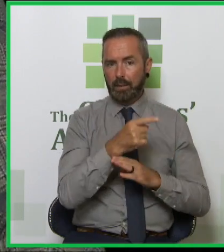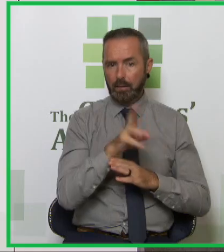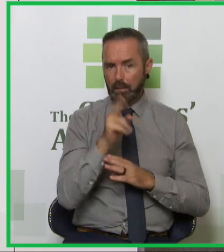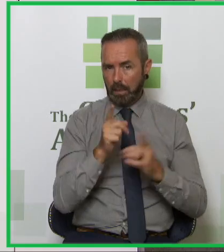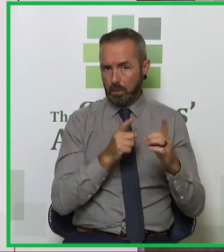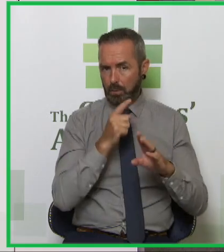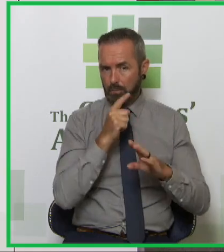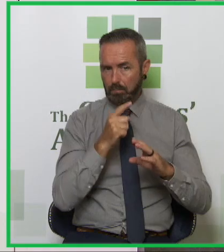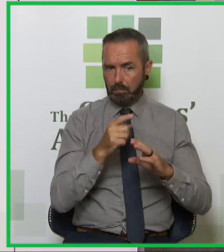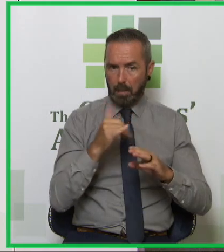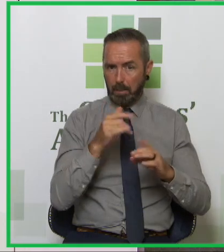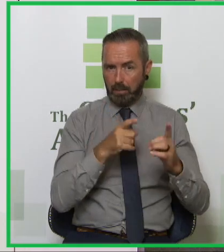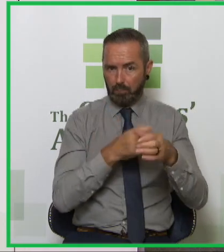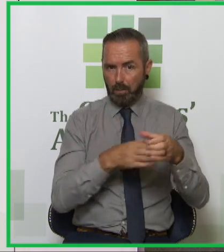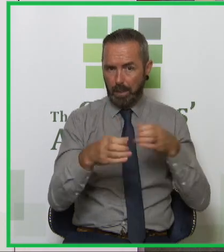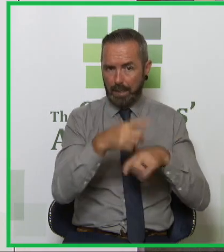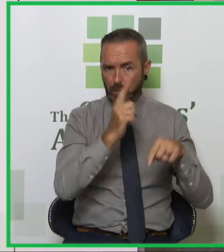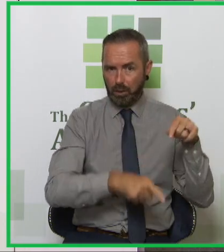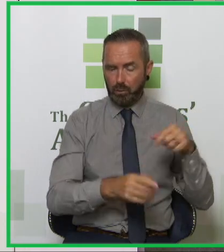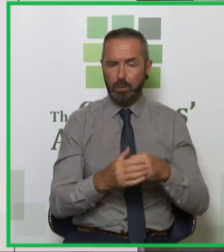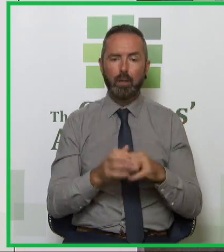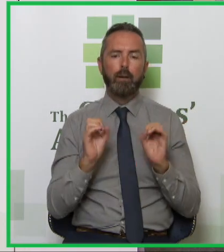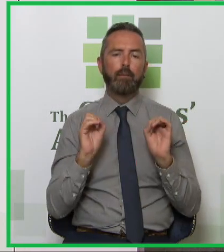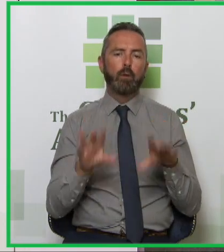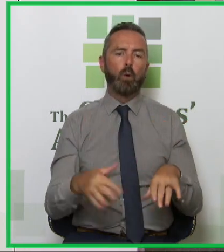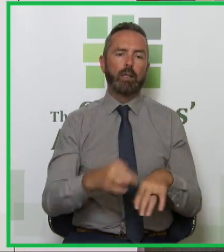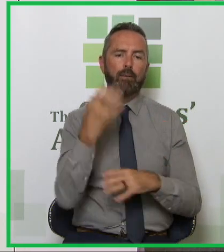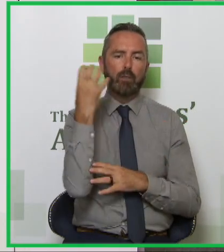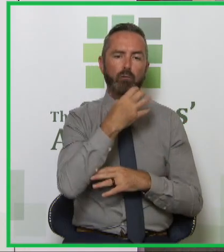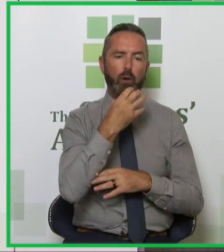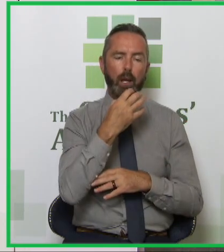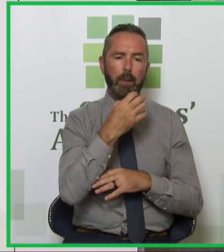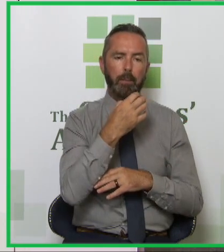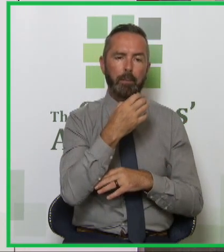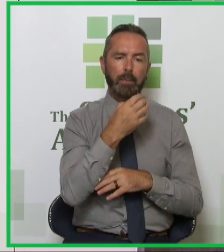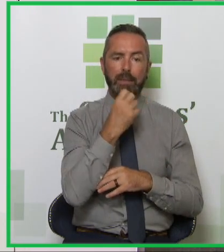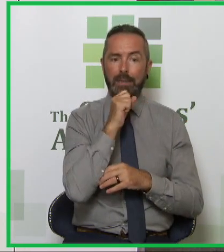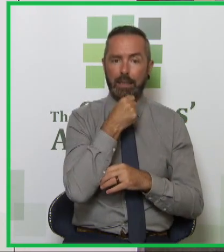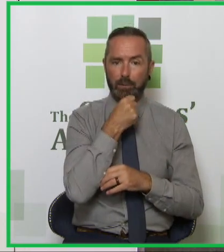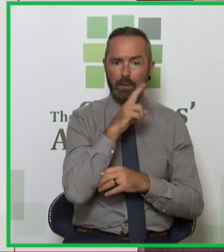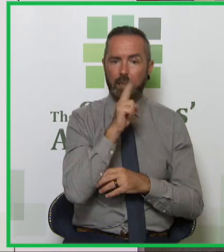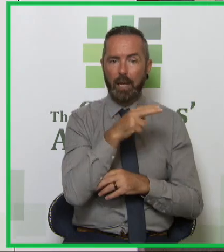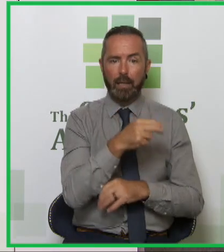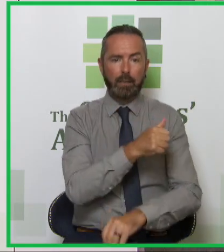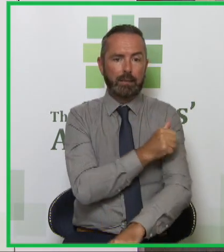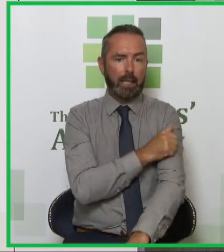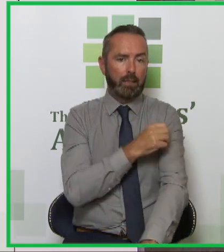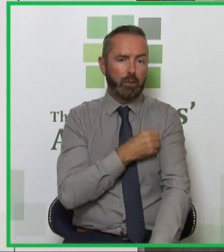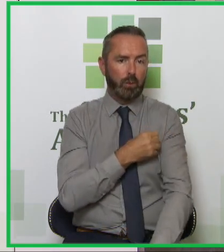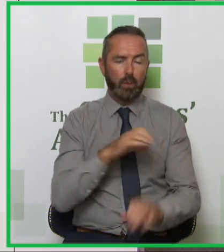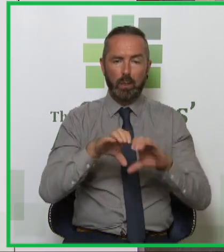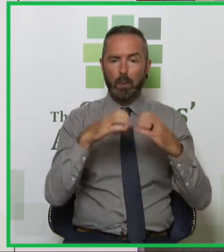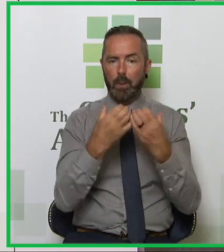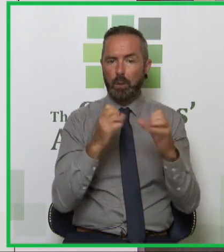prosecution. But of course, if the crime is very serious, then the person might be sentenced at court to either a community or a custodial sentence